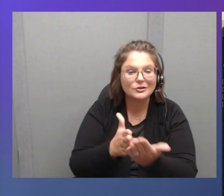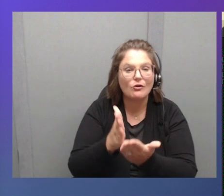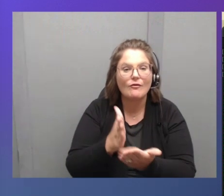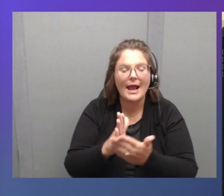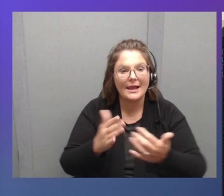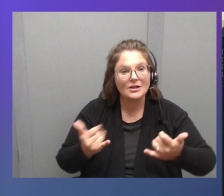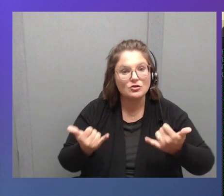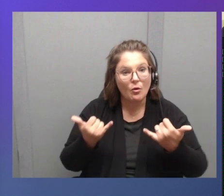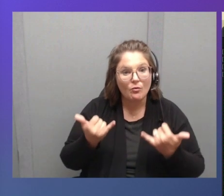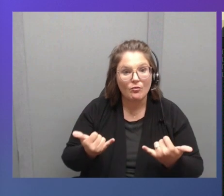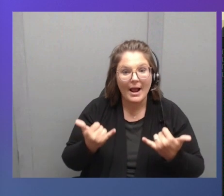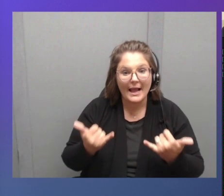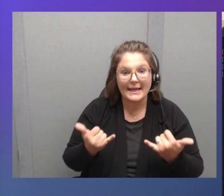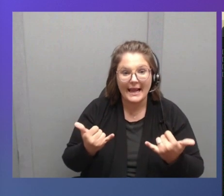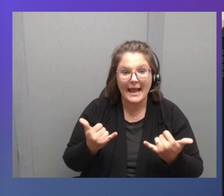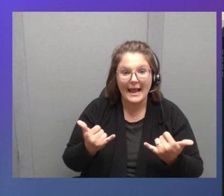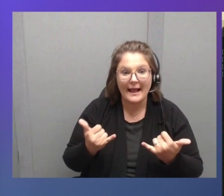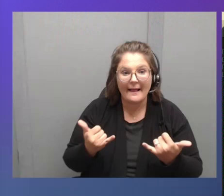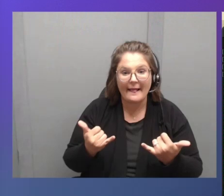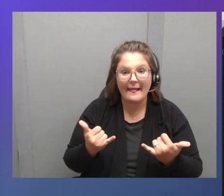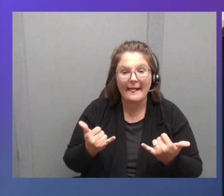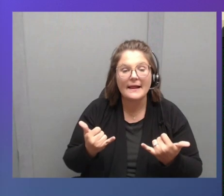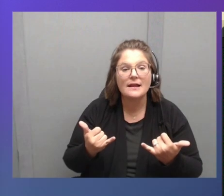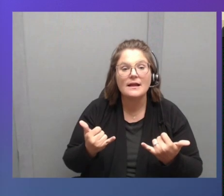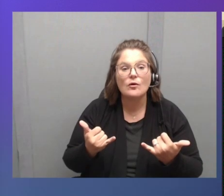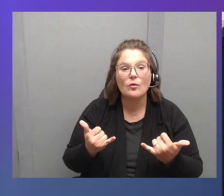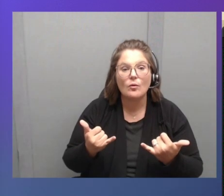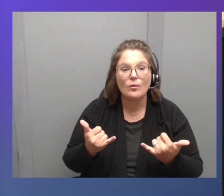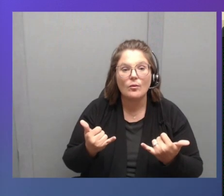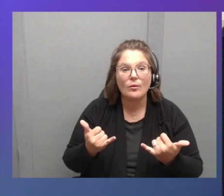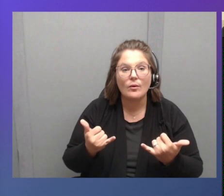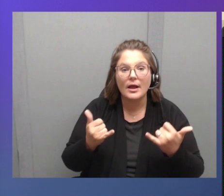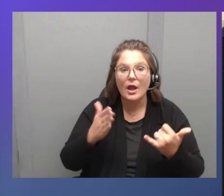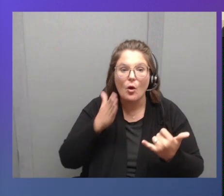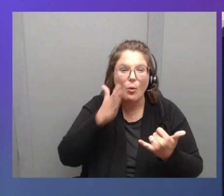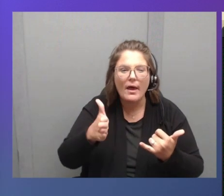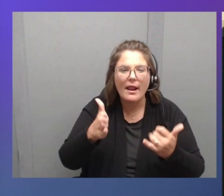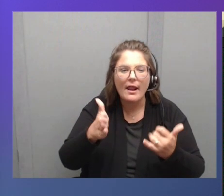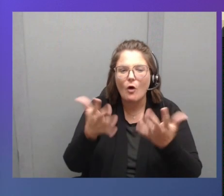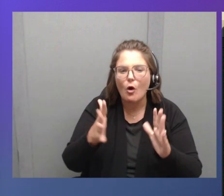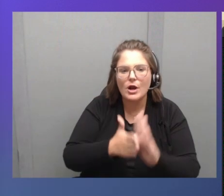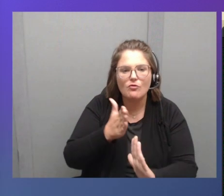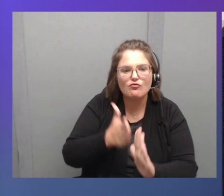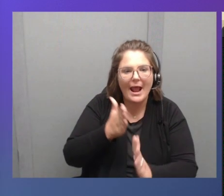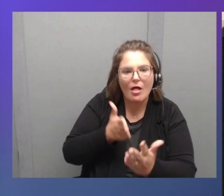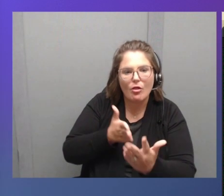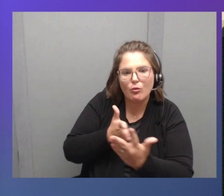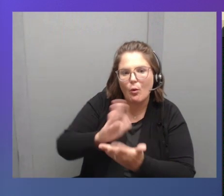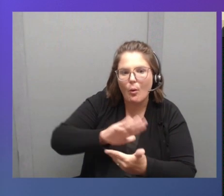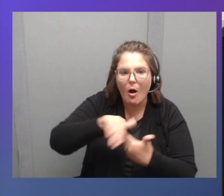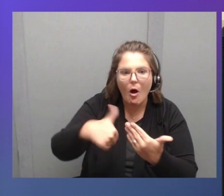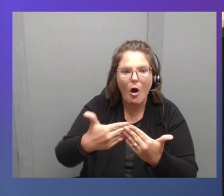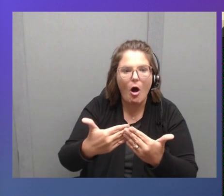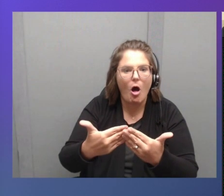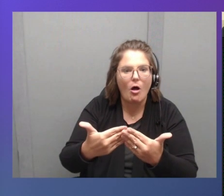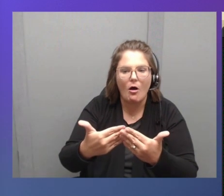time, errors notwithstanding, of course, it would have already run through the complete inventory of the server.